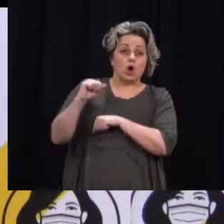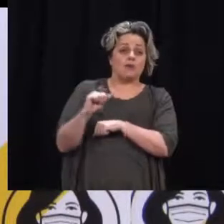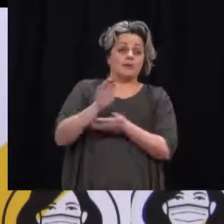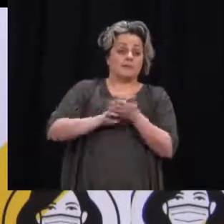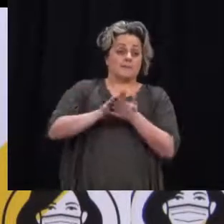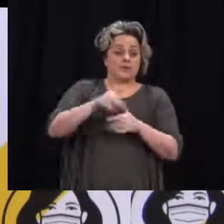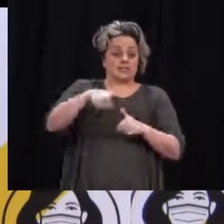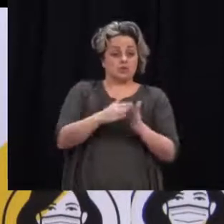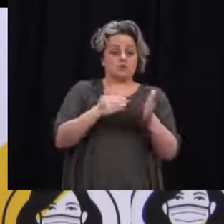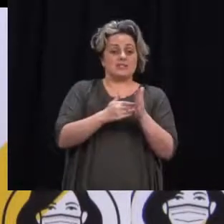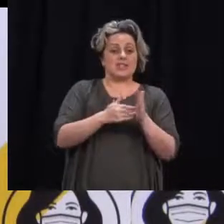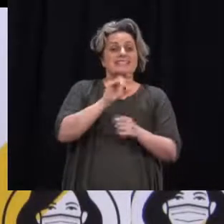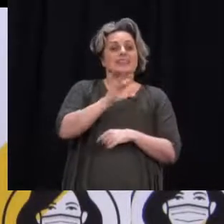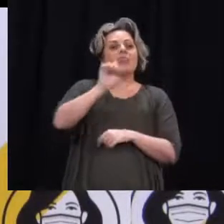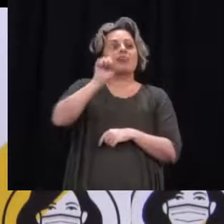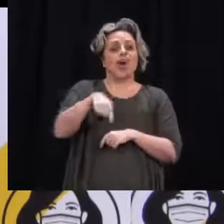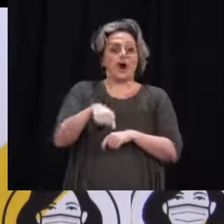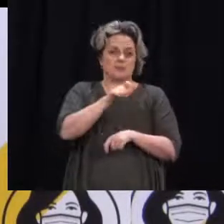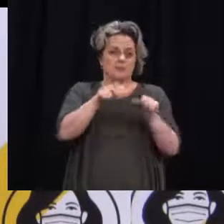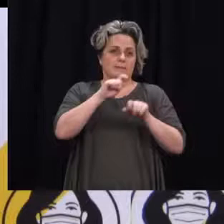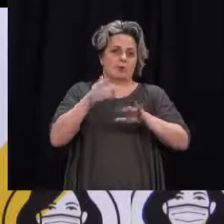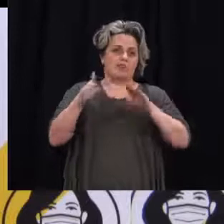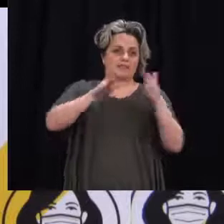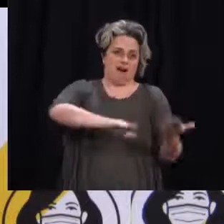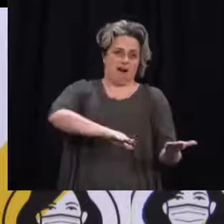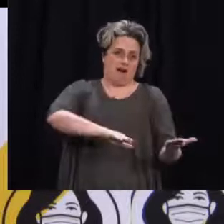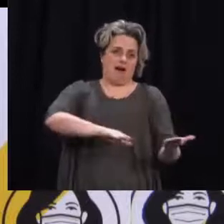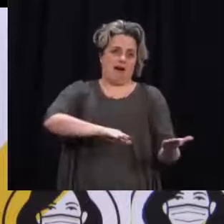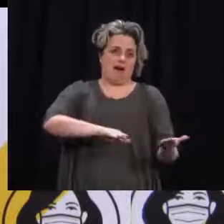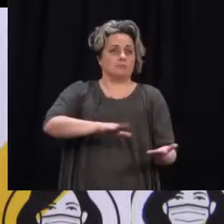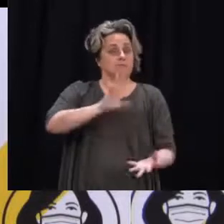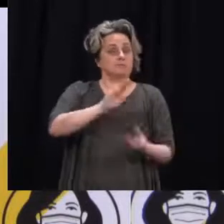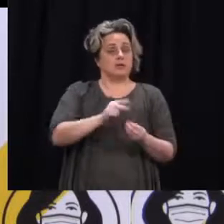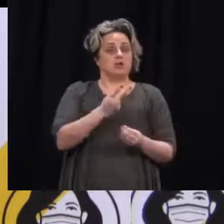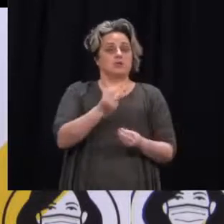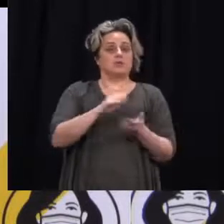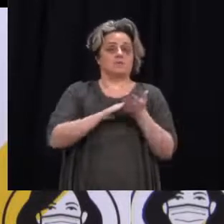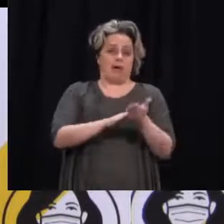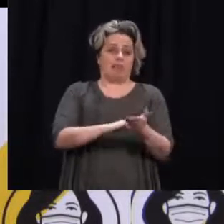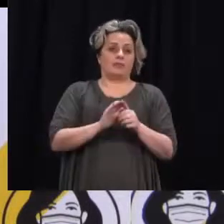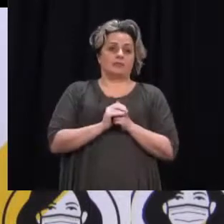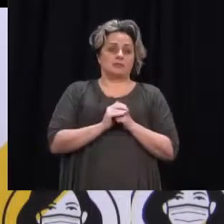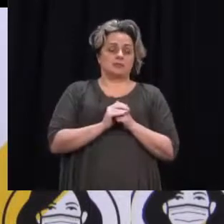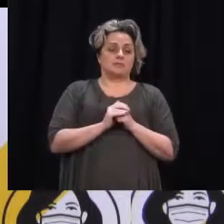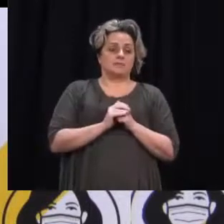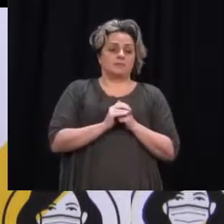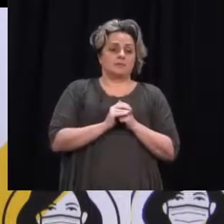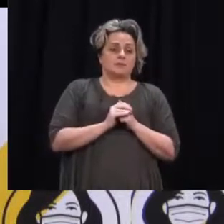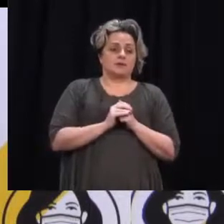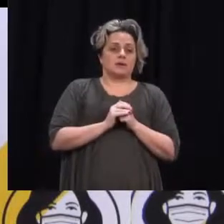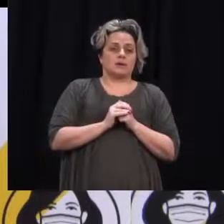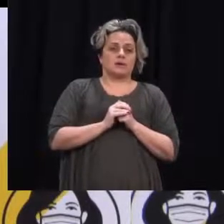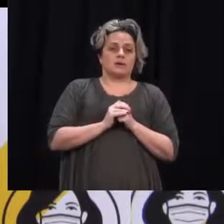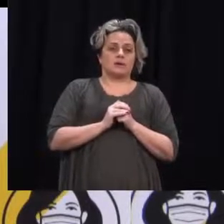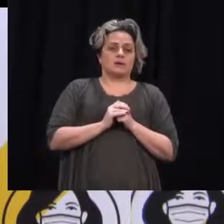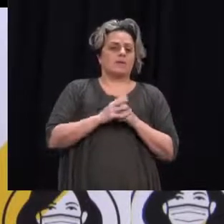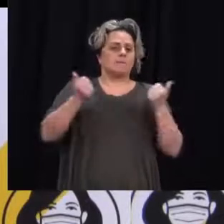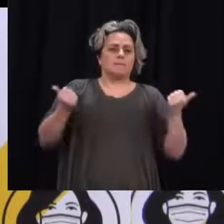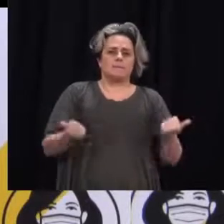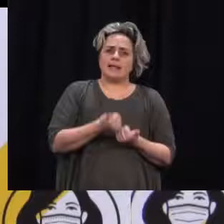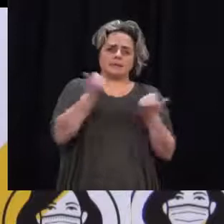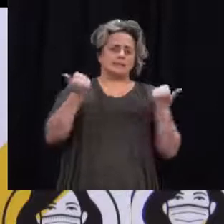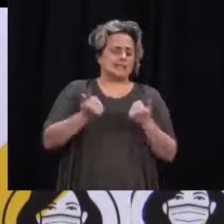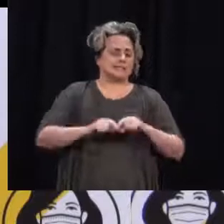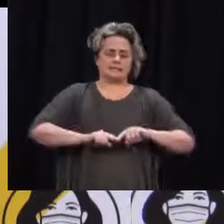die by now in about 20 months. Annually, we have around 600 influenza-related deaths. So there's a magnitude of